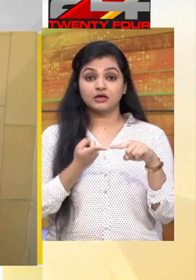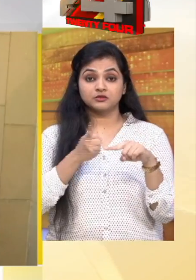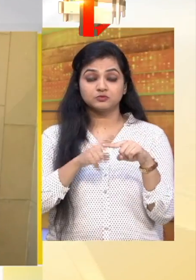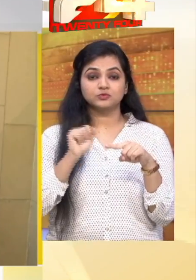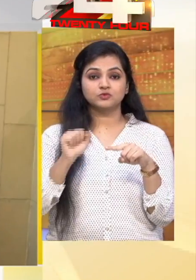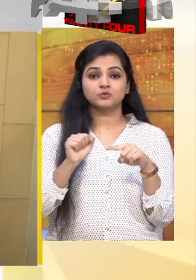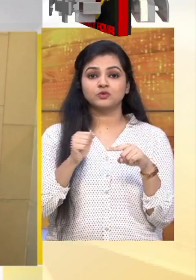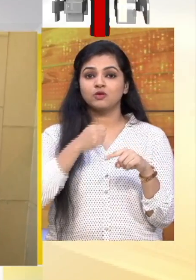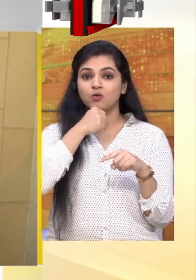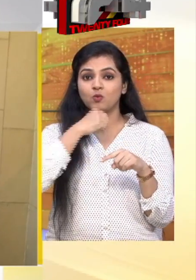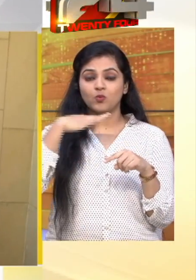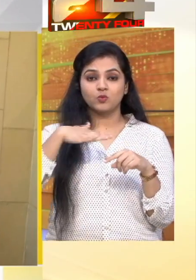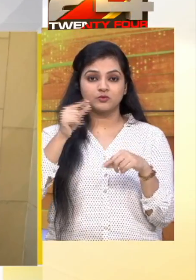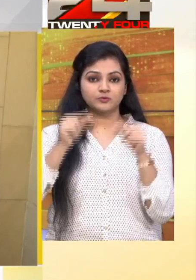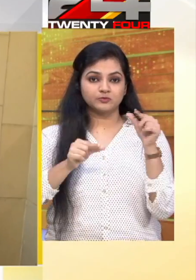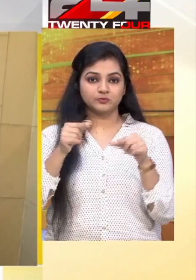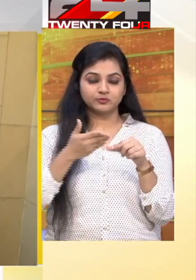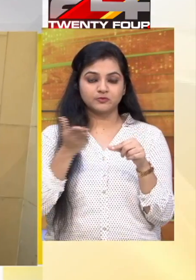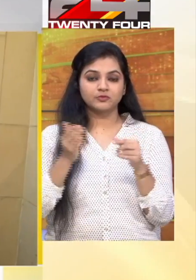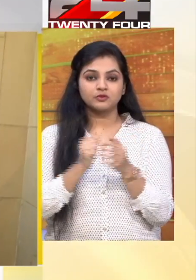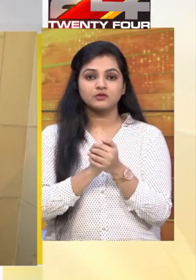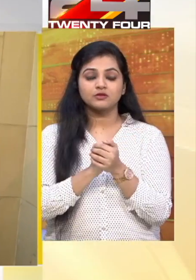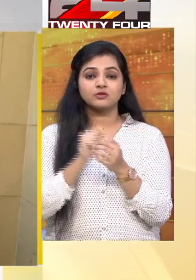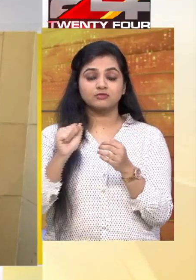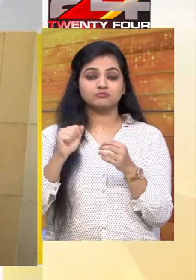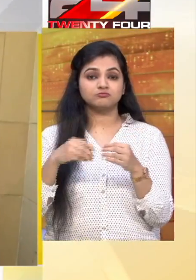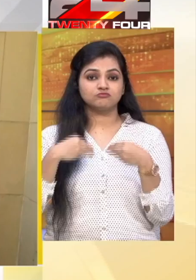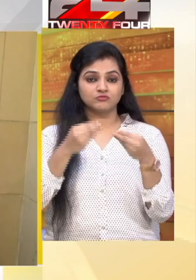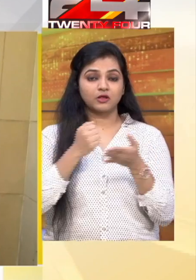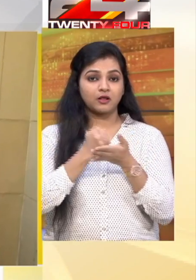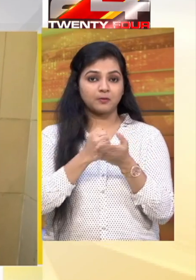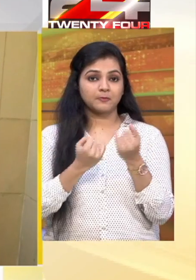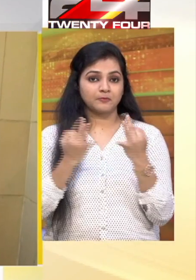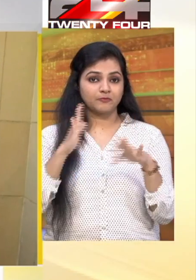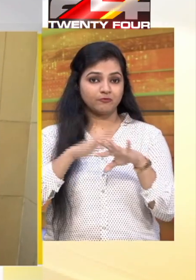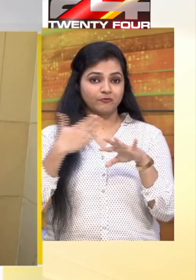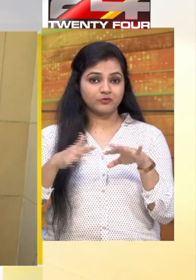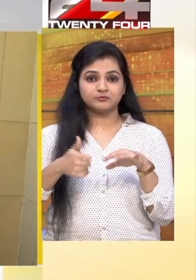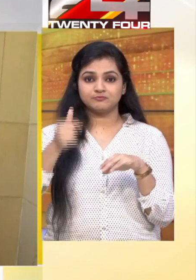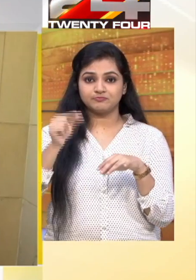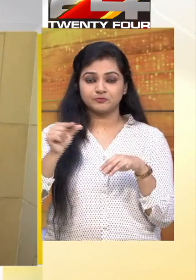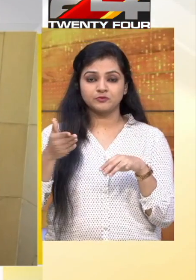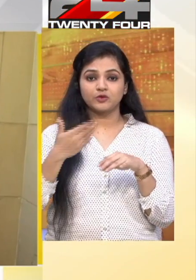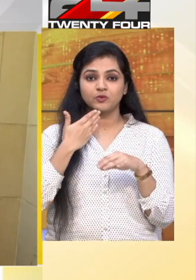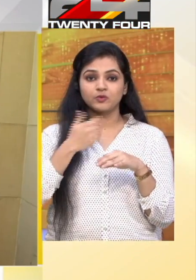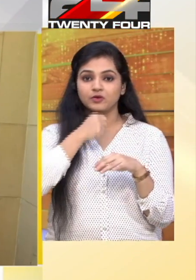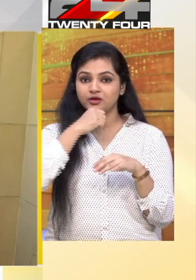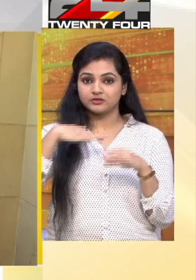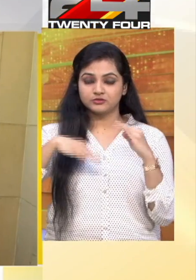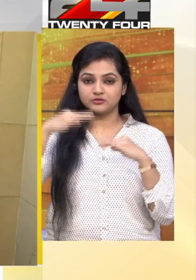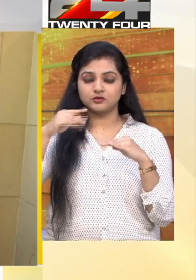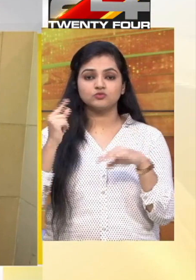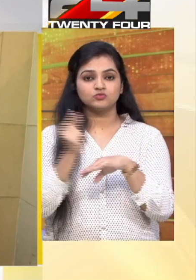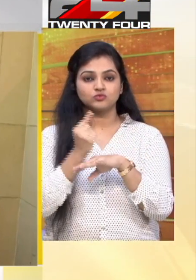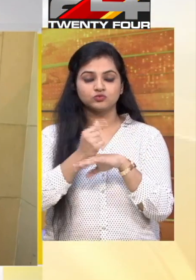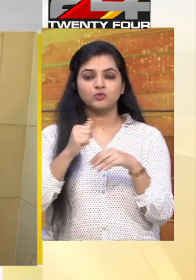wealth of both the experience as well as the contribution that these comrades have made, that will be made use of, because at